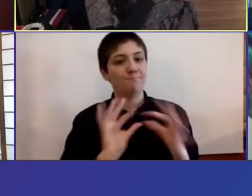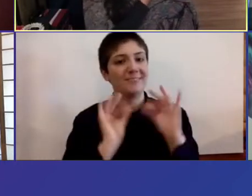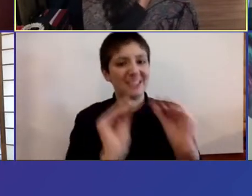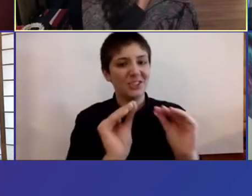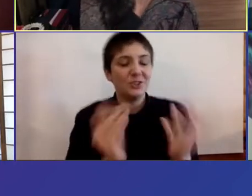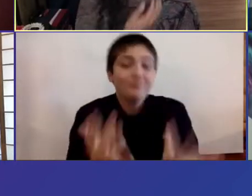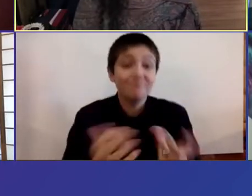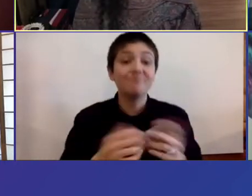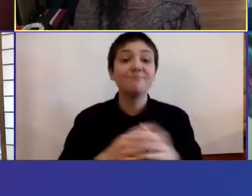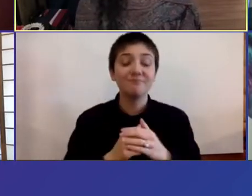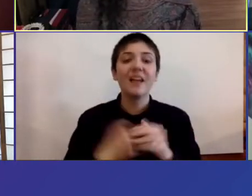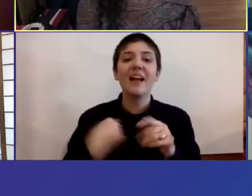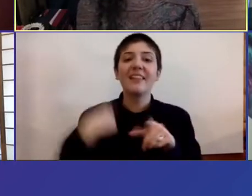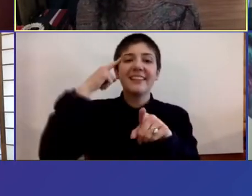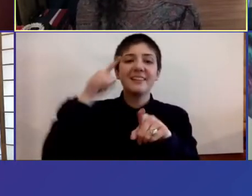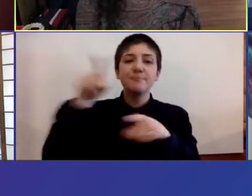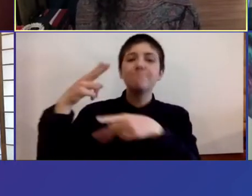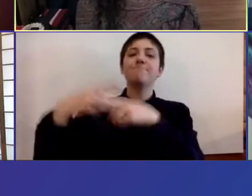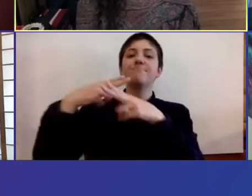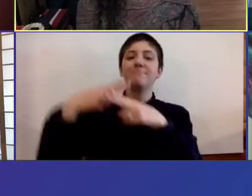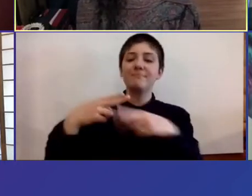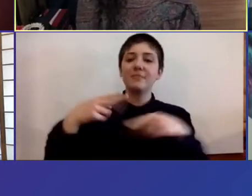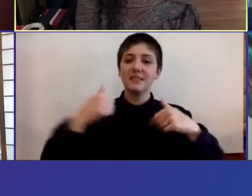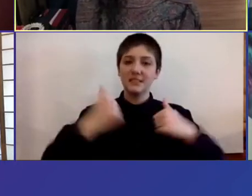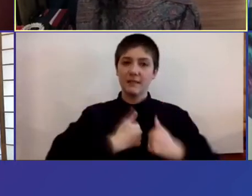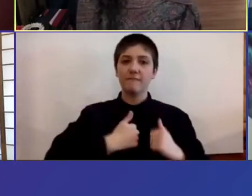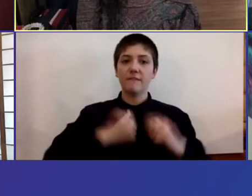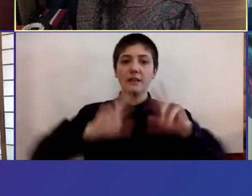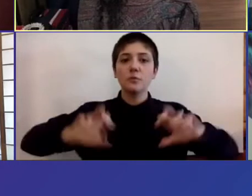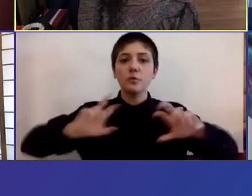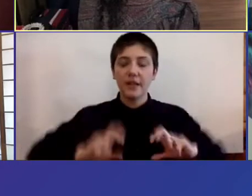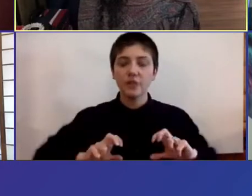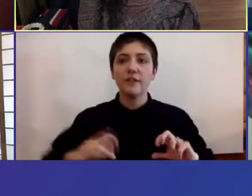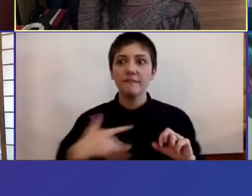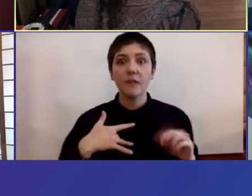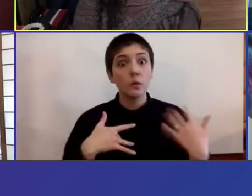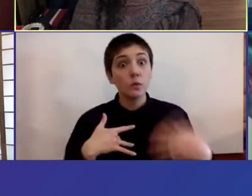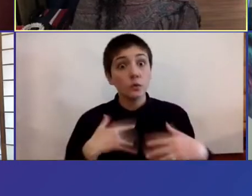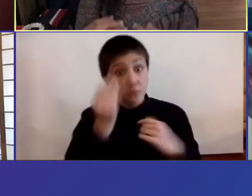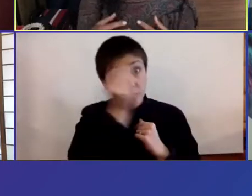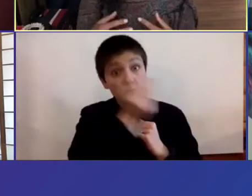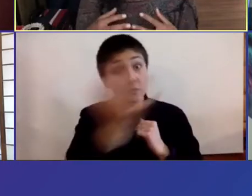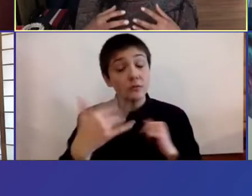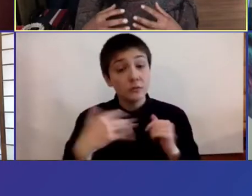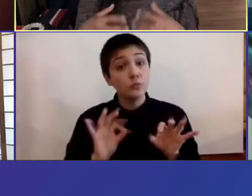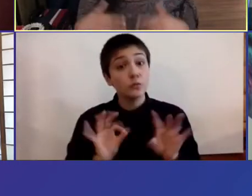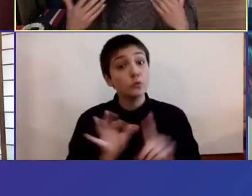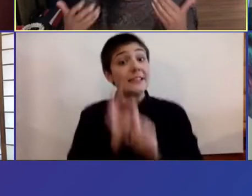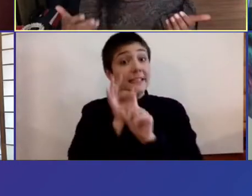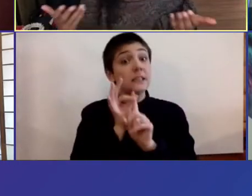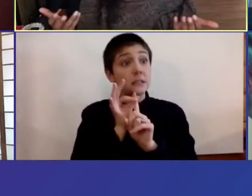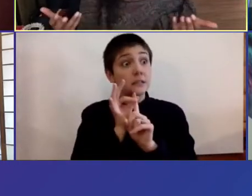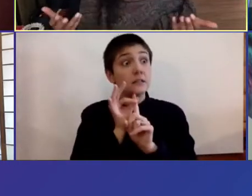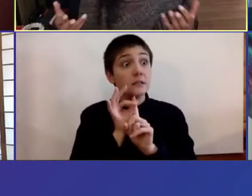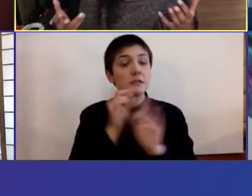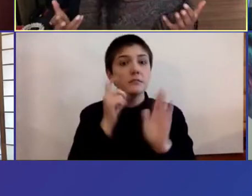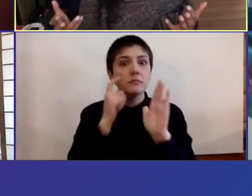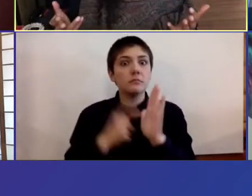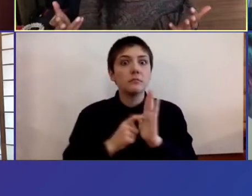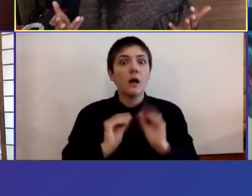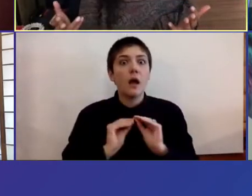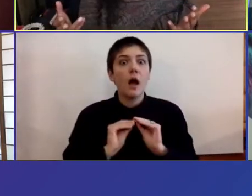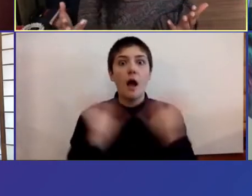we're all in this really unique place and time now where it's become very obvious to us the post effects